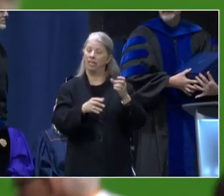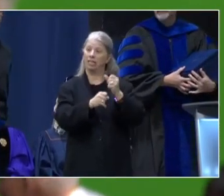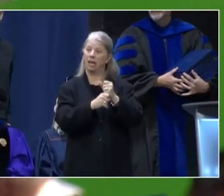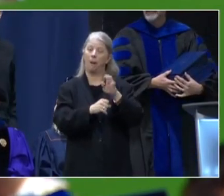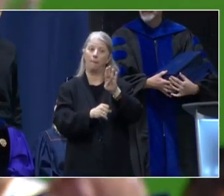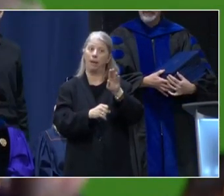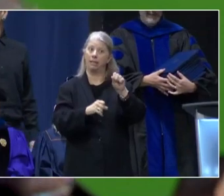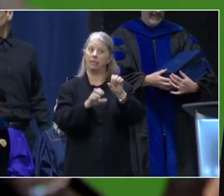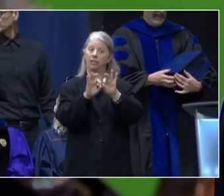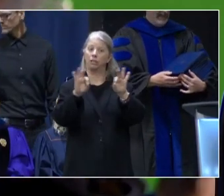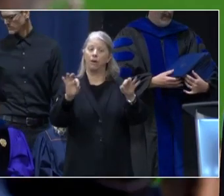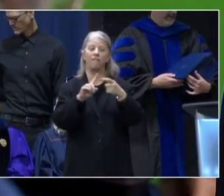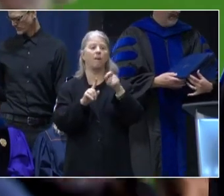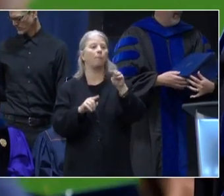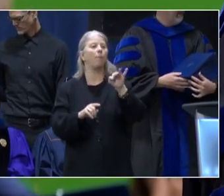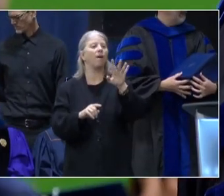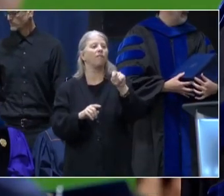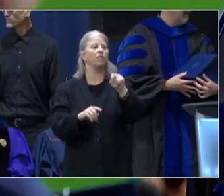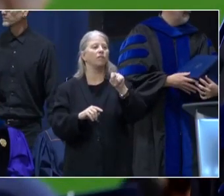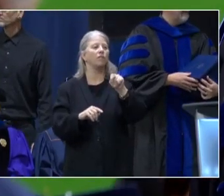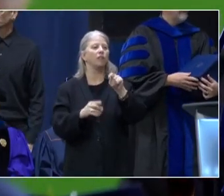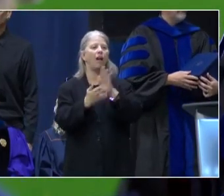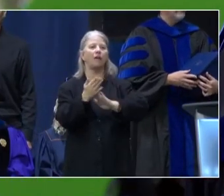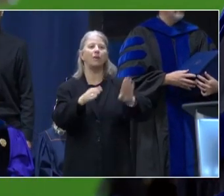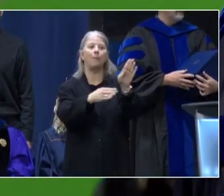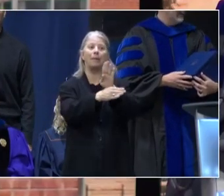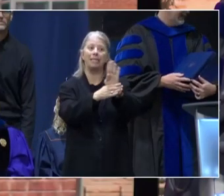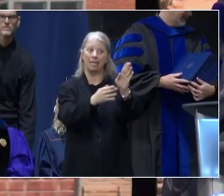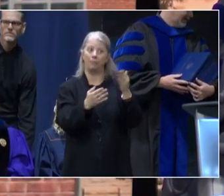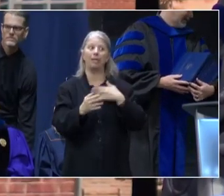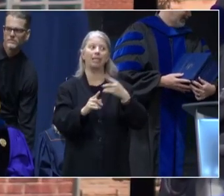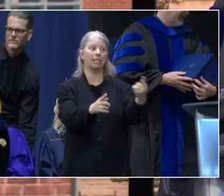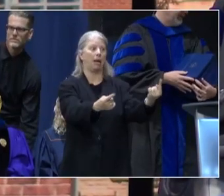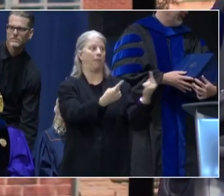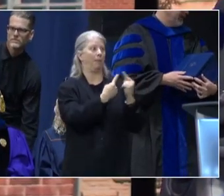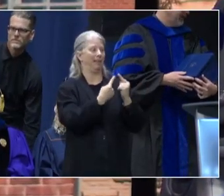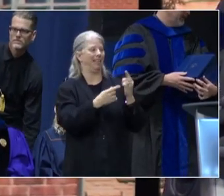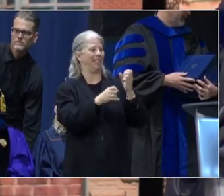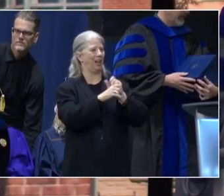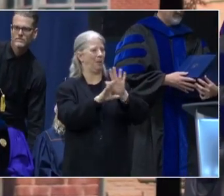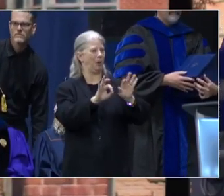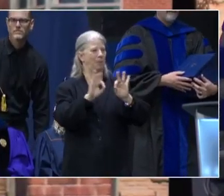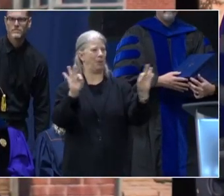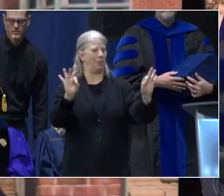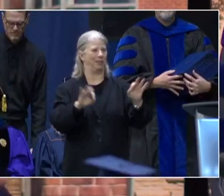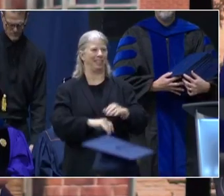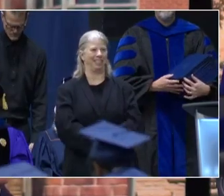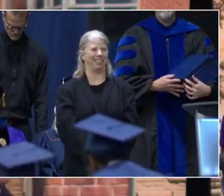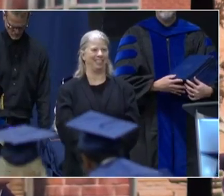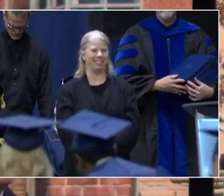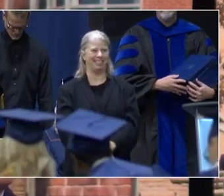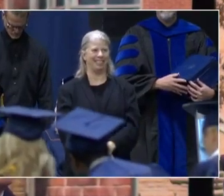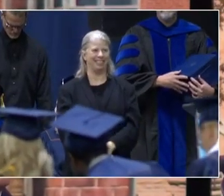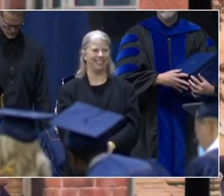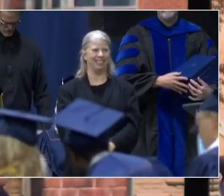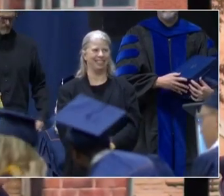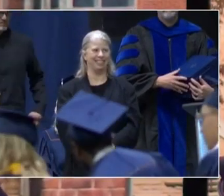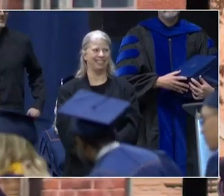Science degrees from the Monfort College of Business please come forward to receive your diplomas?